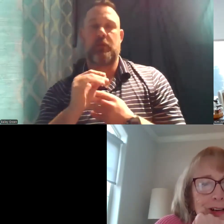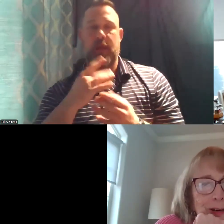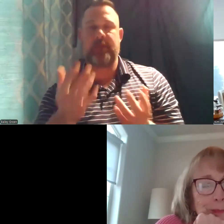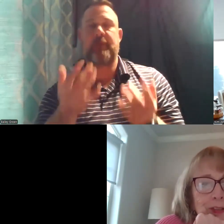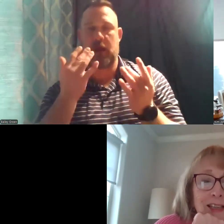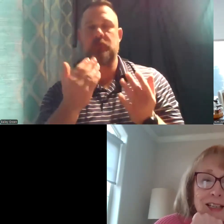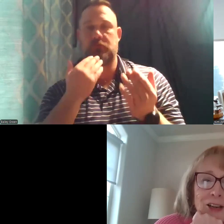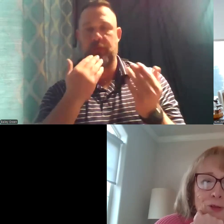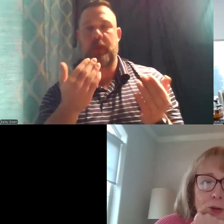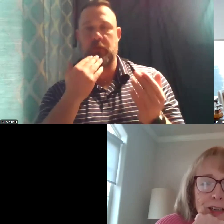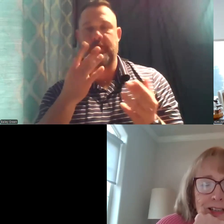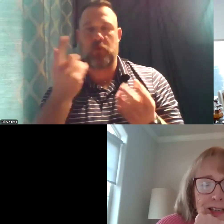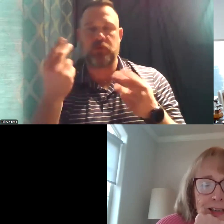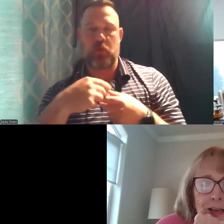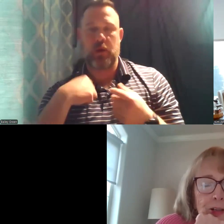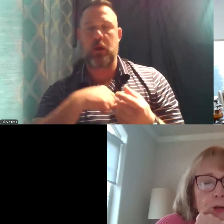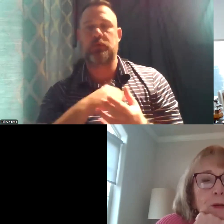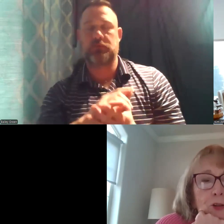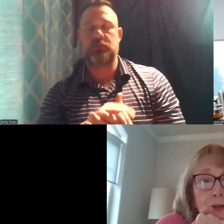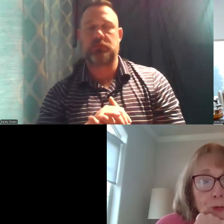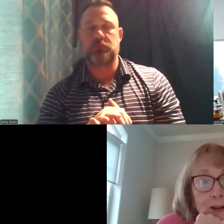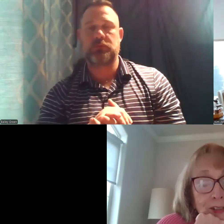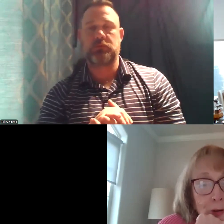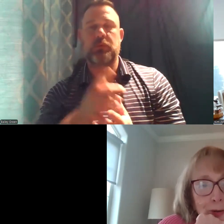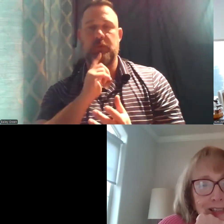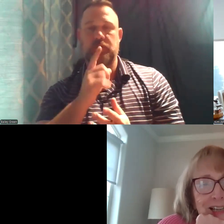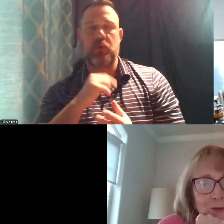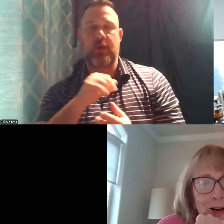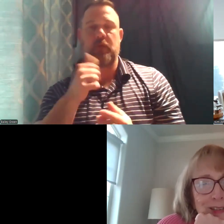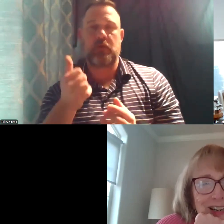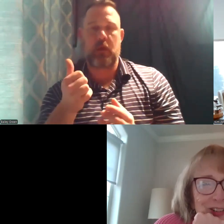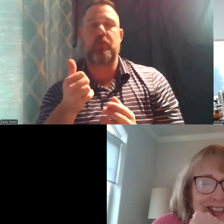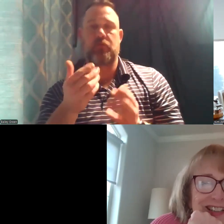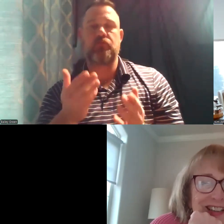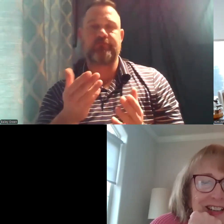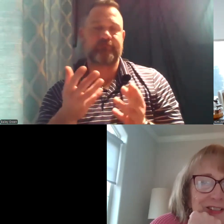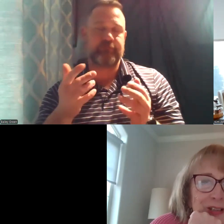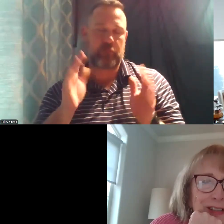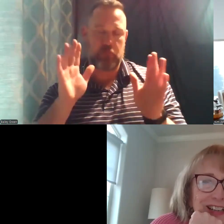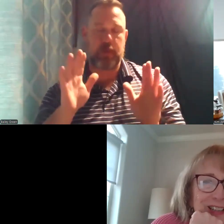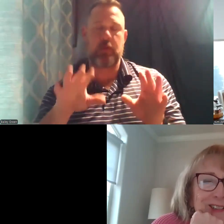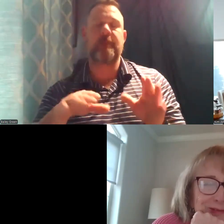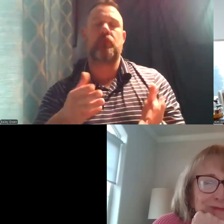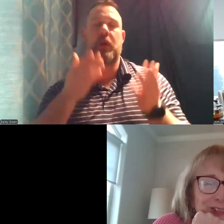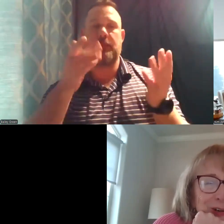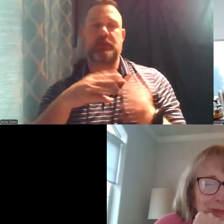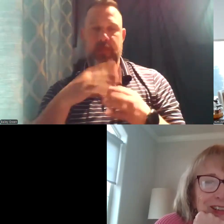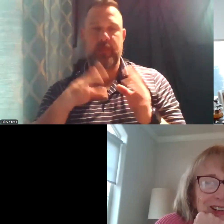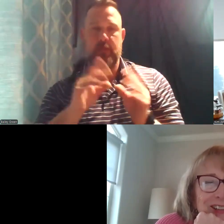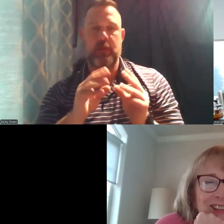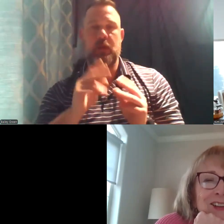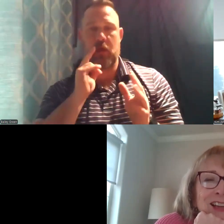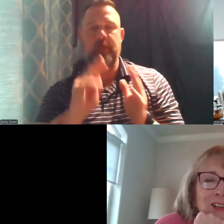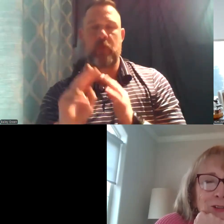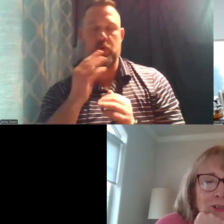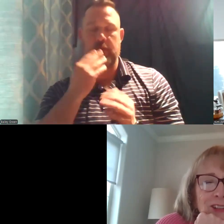So thanks again for joining us. And you can be assured we'll have another great set of recommendations at the end of this meeting too. Looking forward to it.